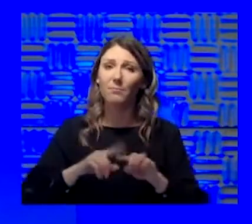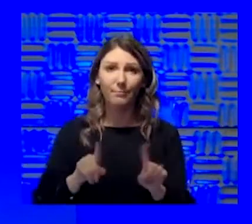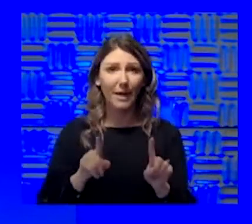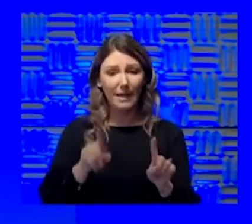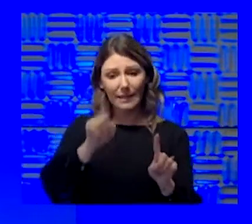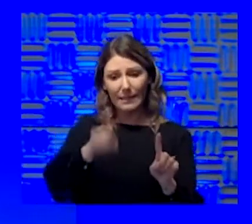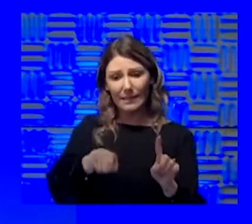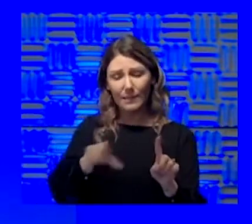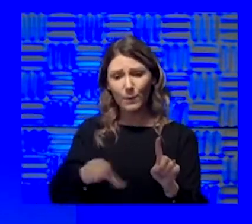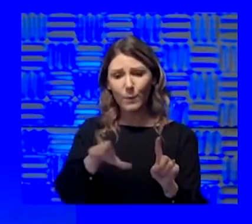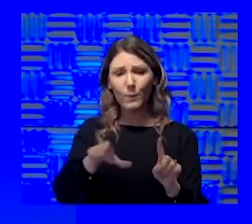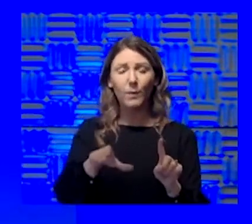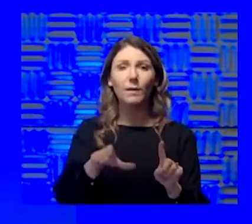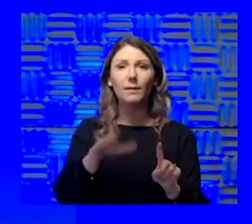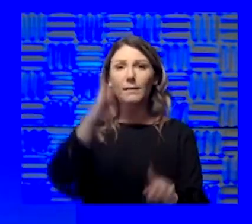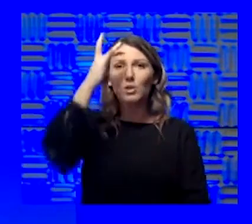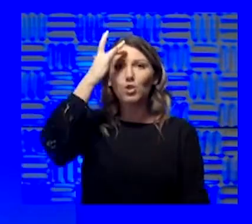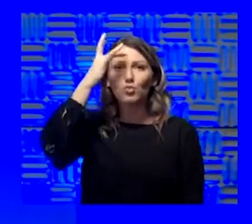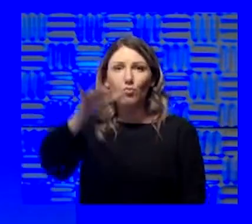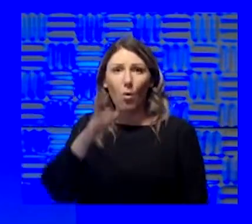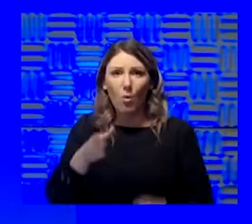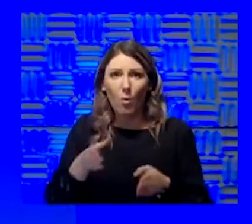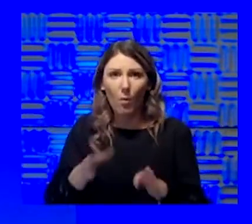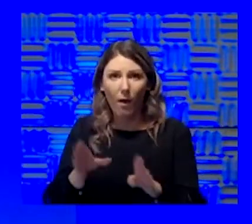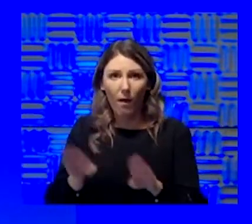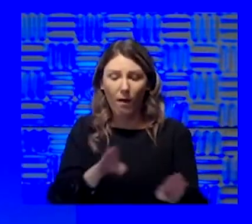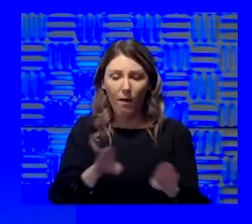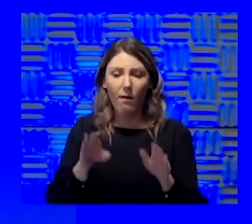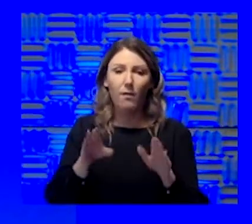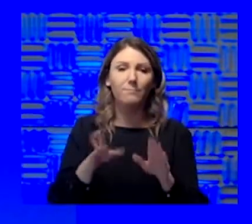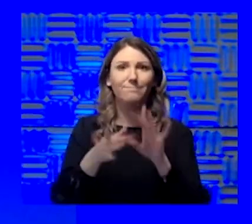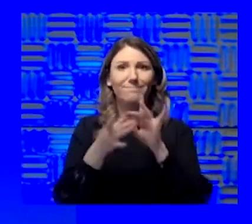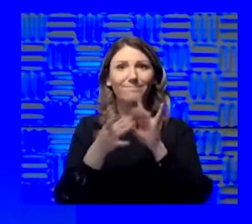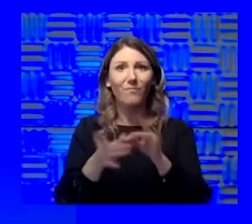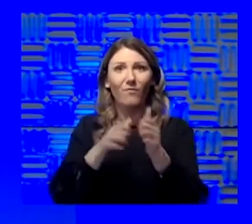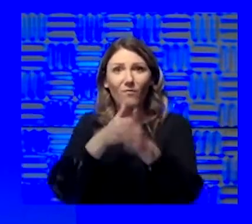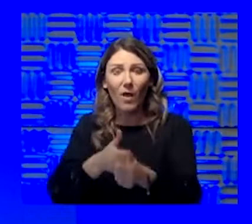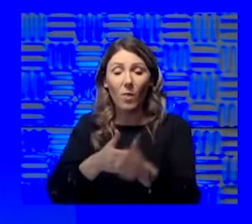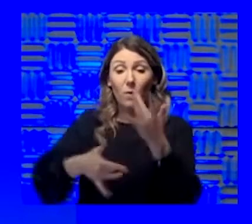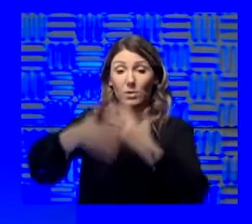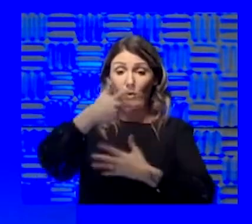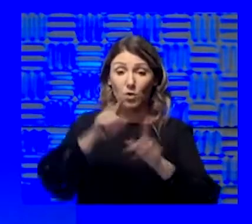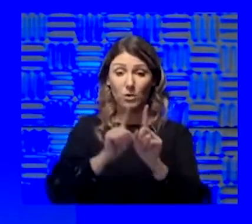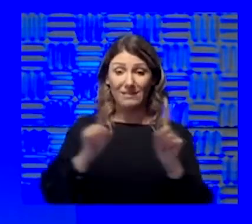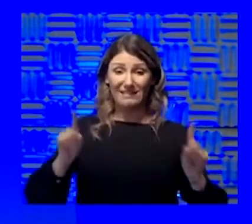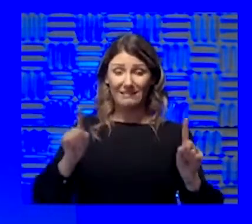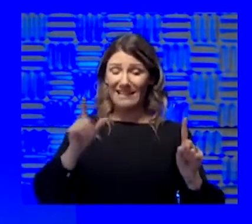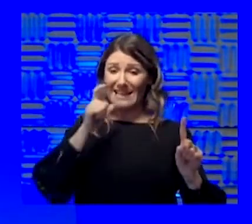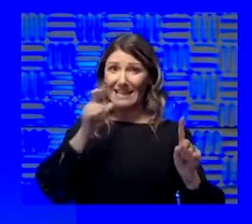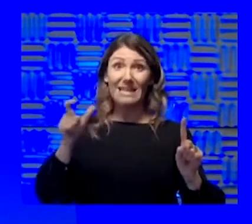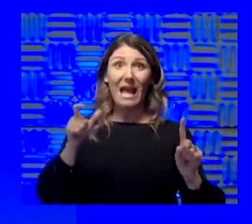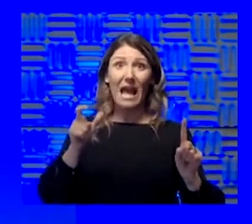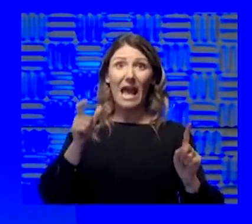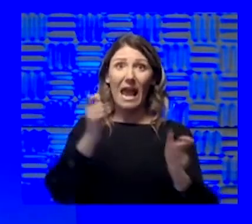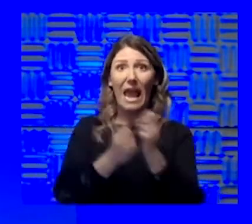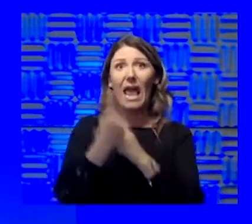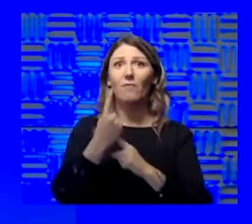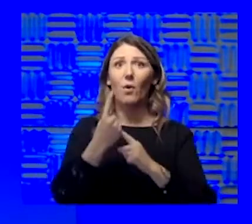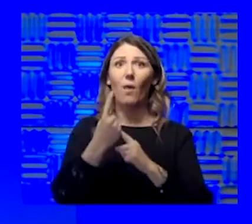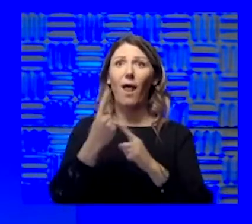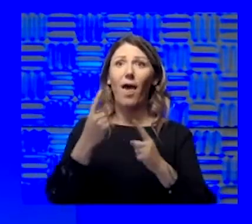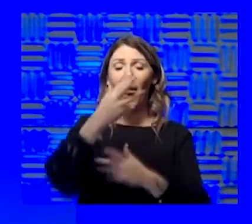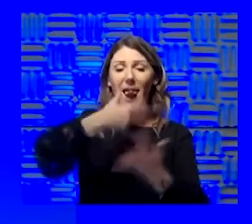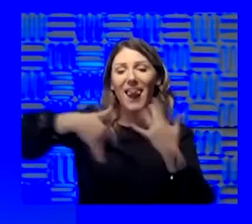to do it in a very smart manner with social distancing, not gathering, because it could exponentially